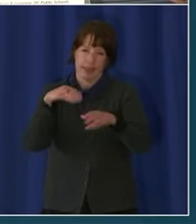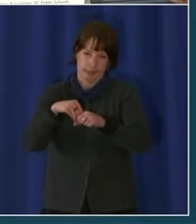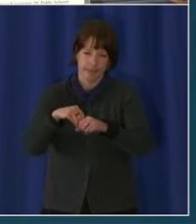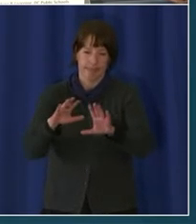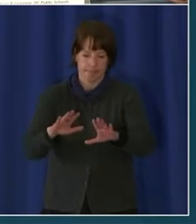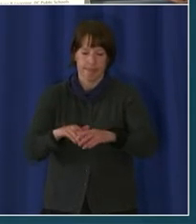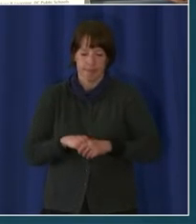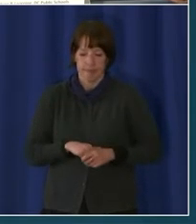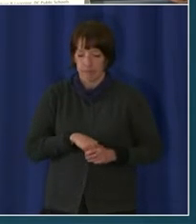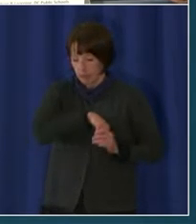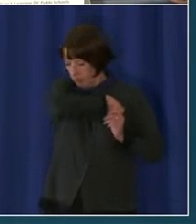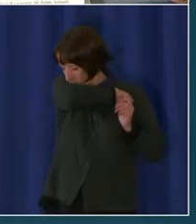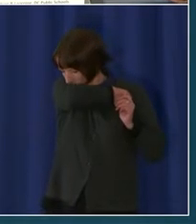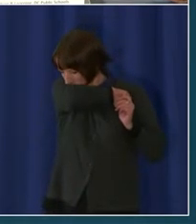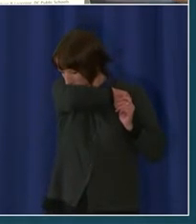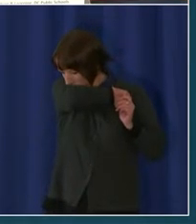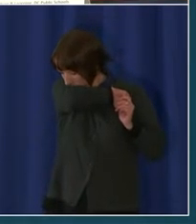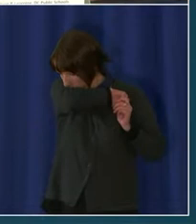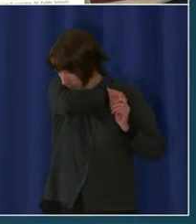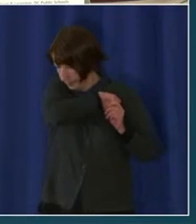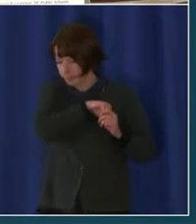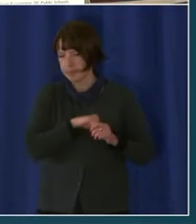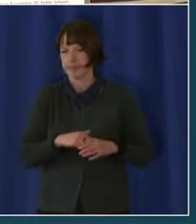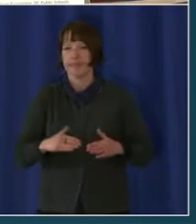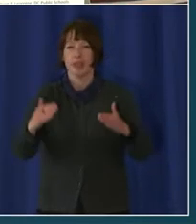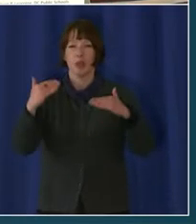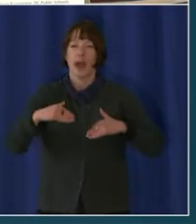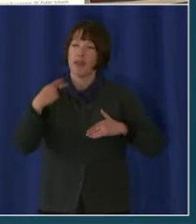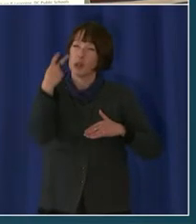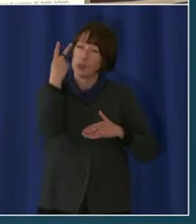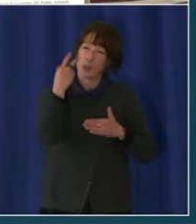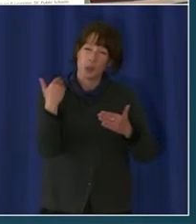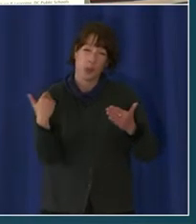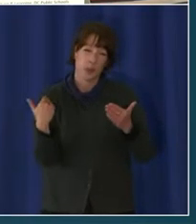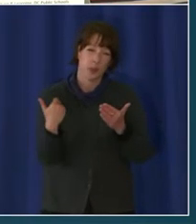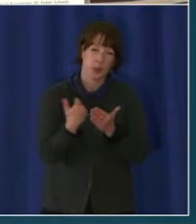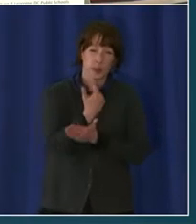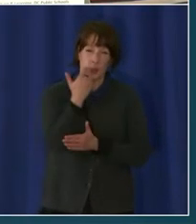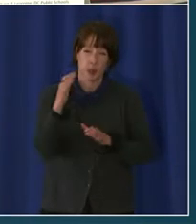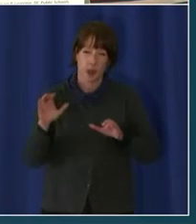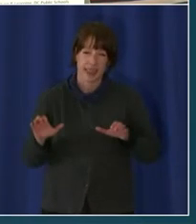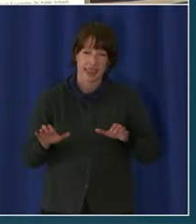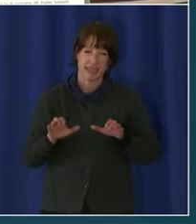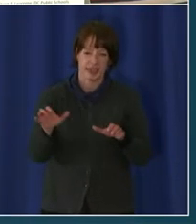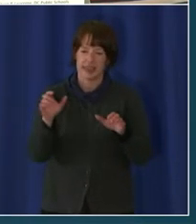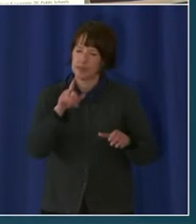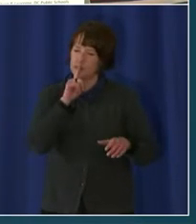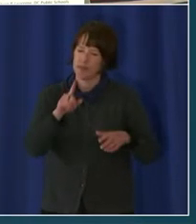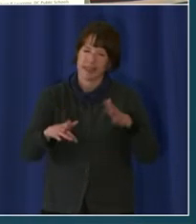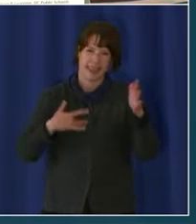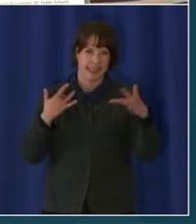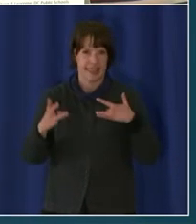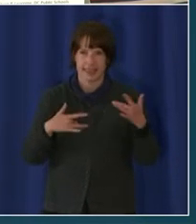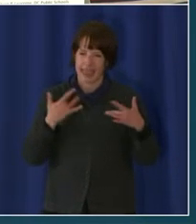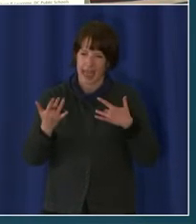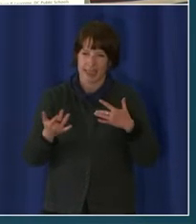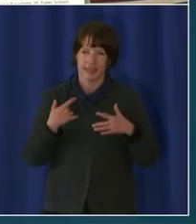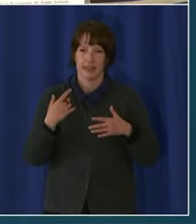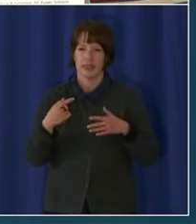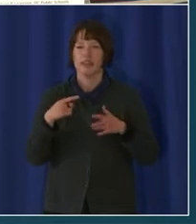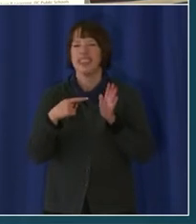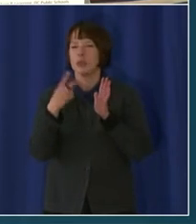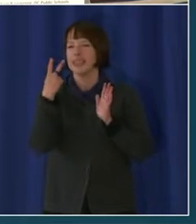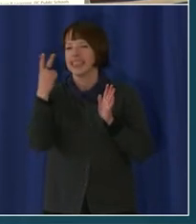course. And then we have 2 brand new enrichment activities that I'm so excited about, and they're featured